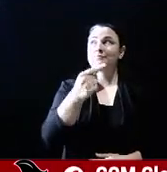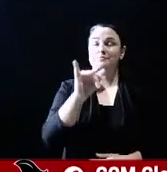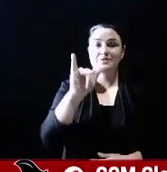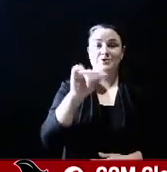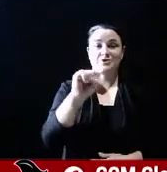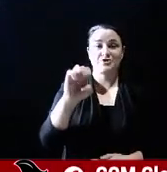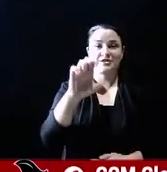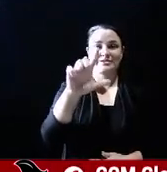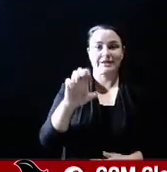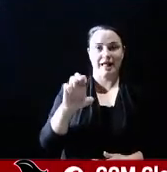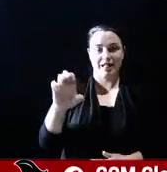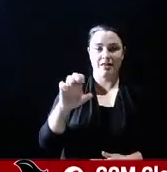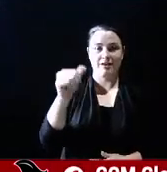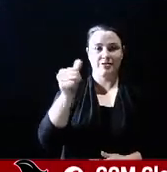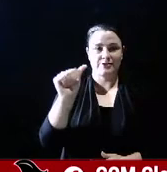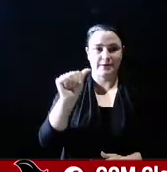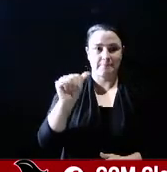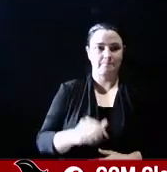Giselle Arce.